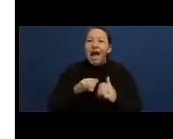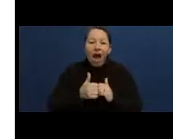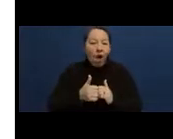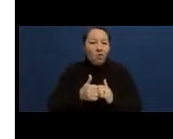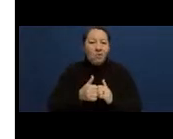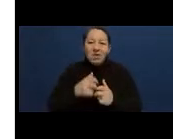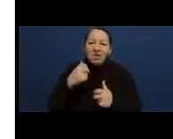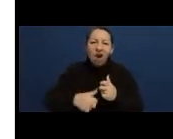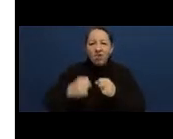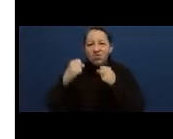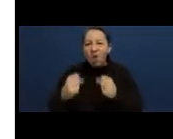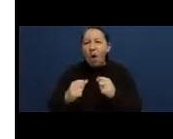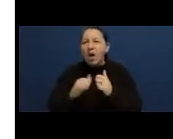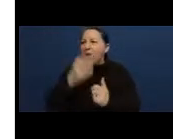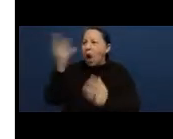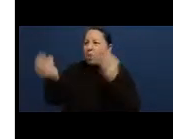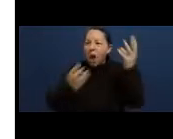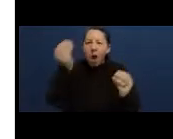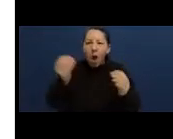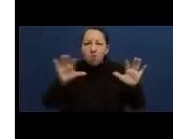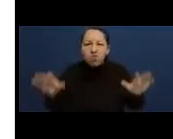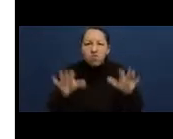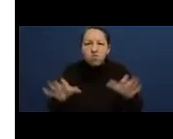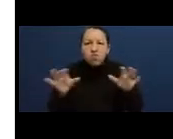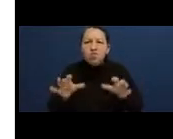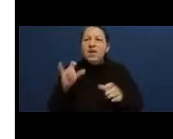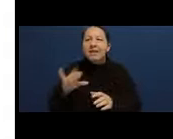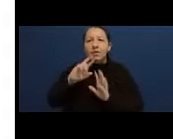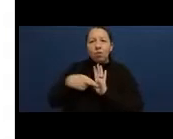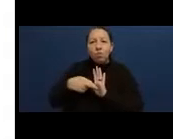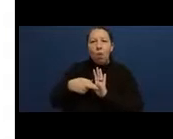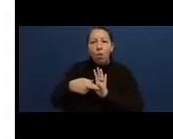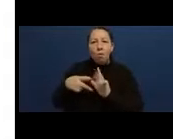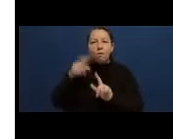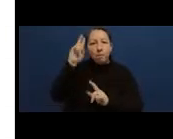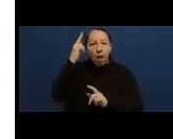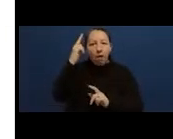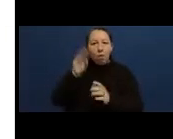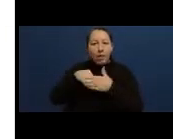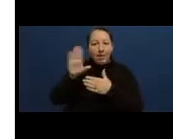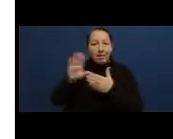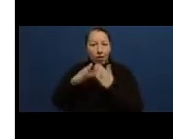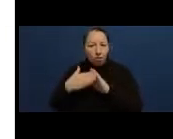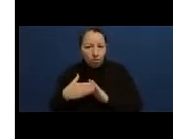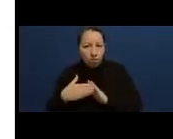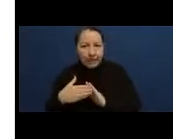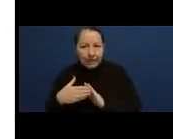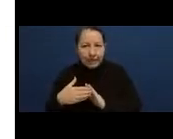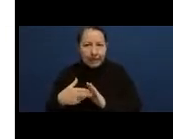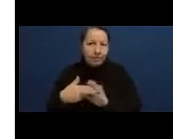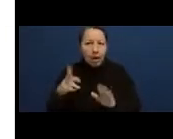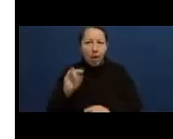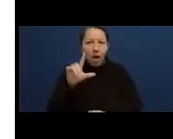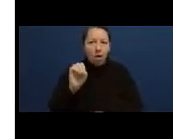up and be out there and do things, if that's the role that they're going to be in their communities. And you can see the aunties wrapping this